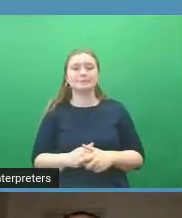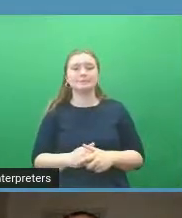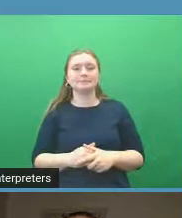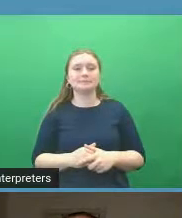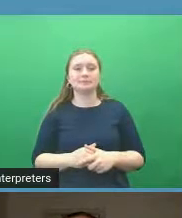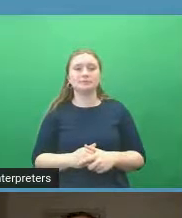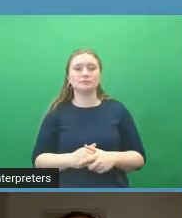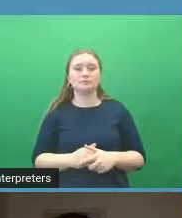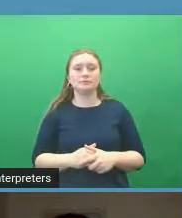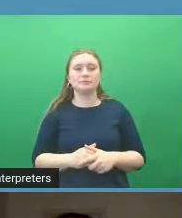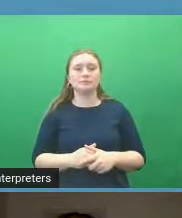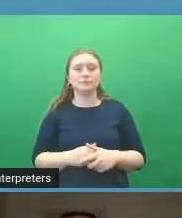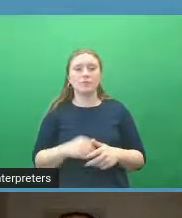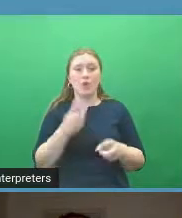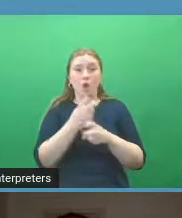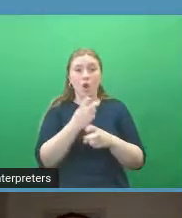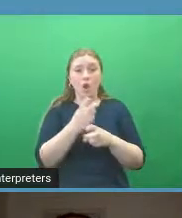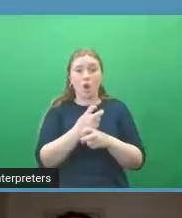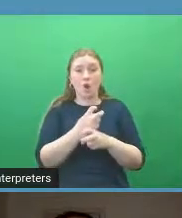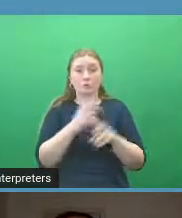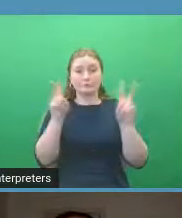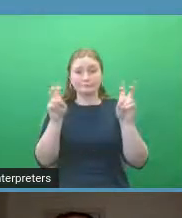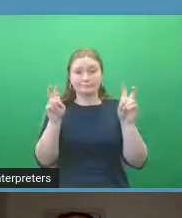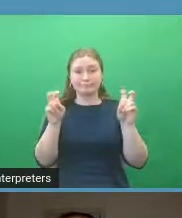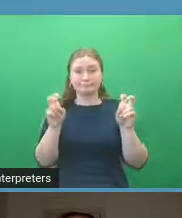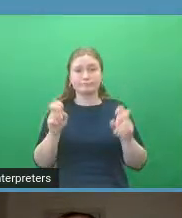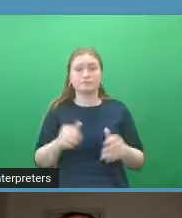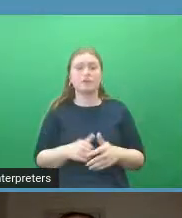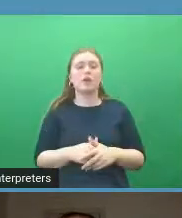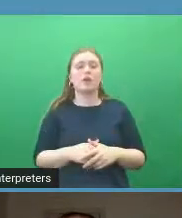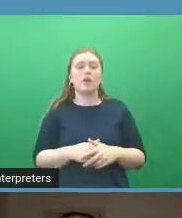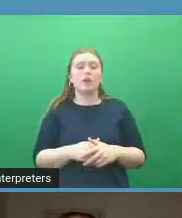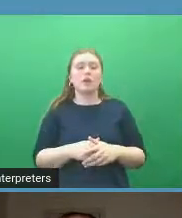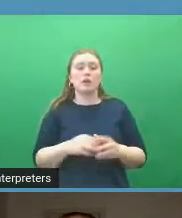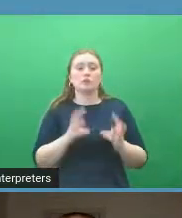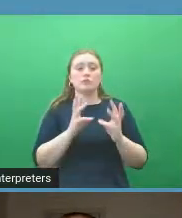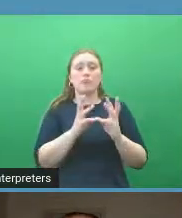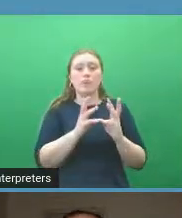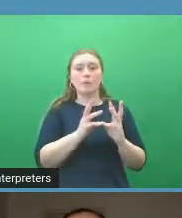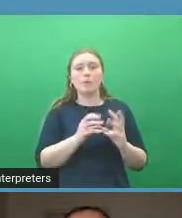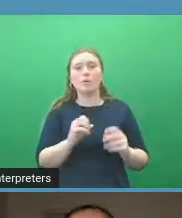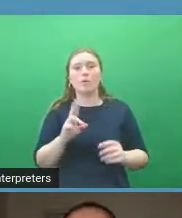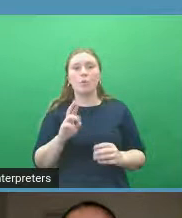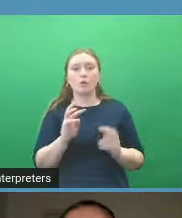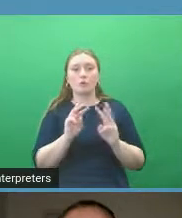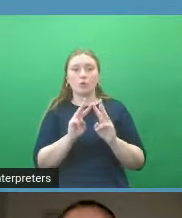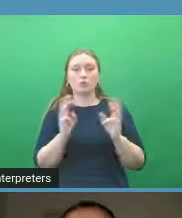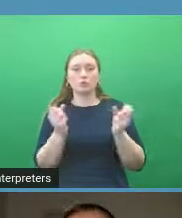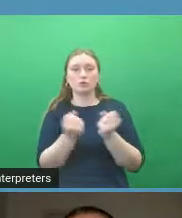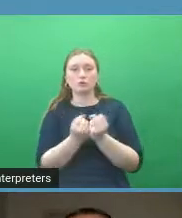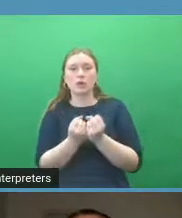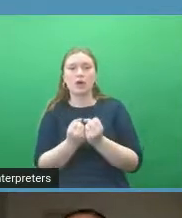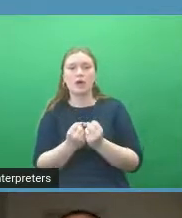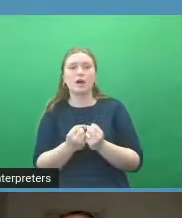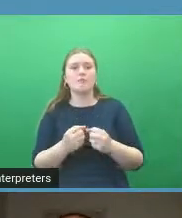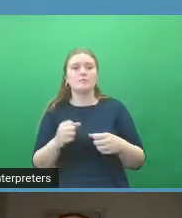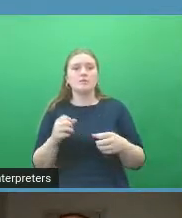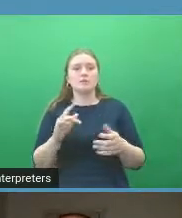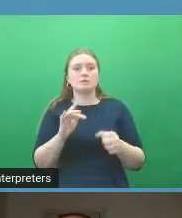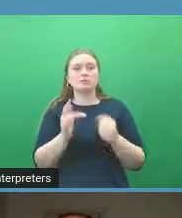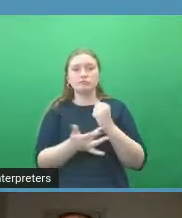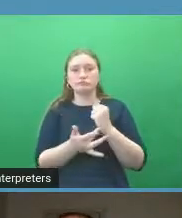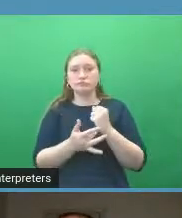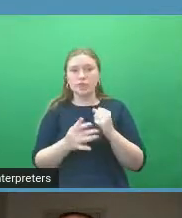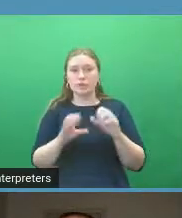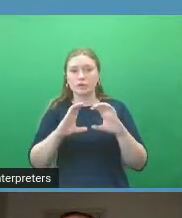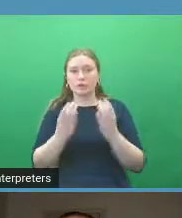For more complex topics or sequential museum programs, webinars, virtual workshops, and online classes might work well. These formats can